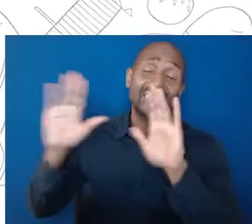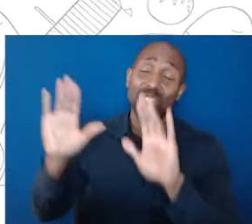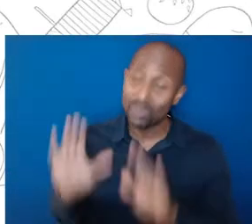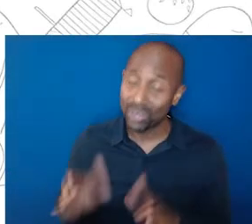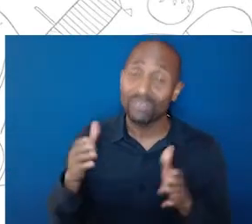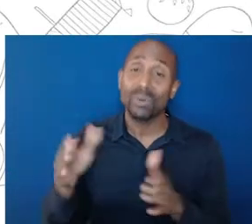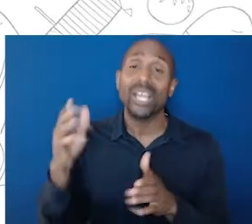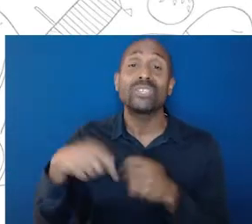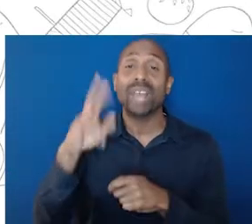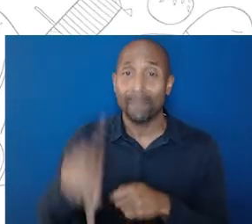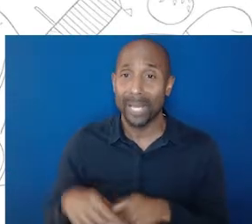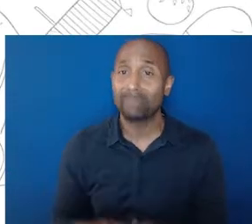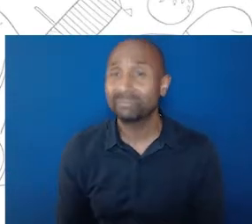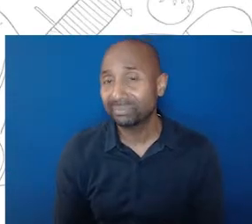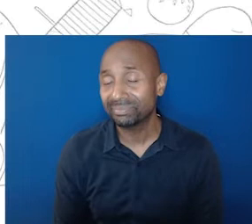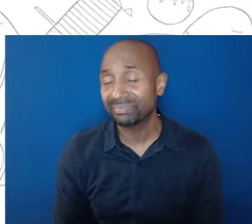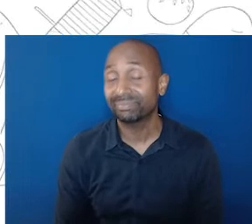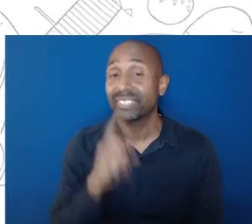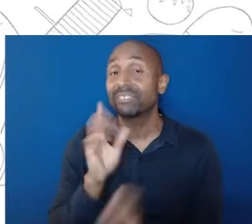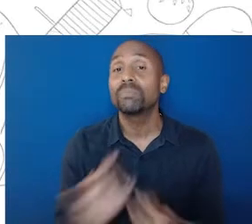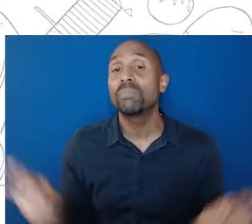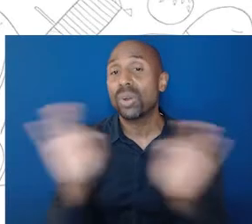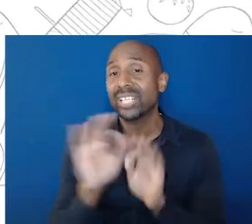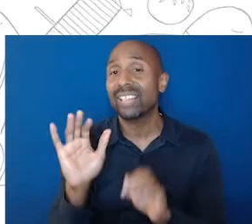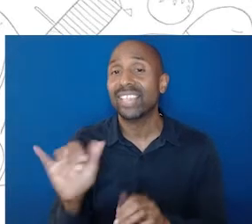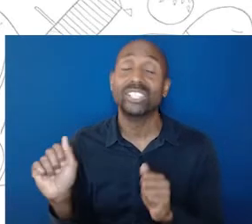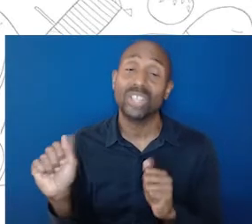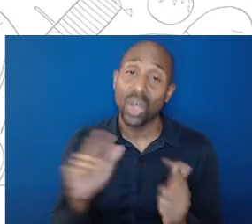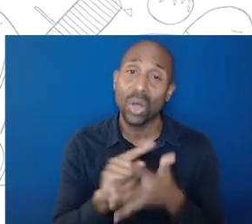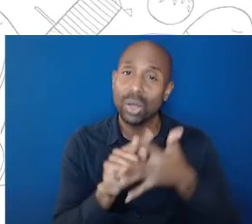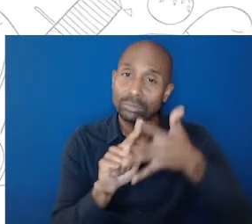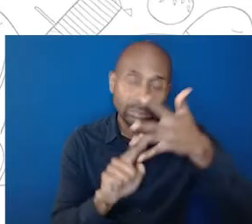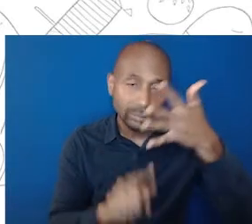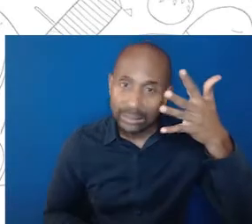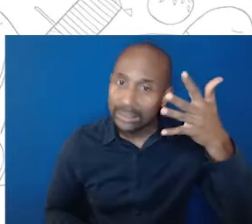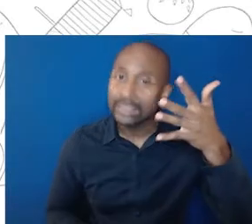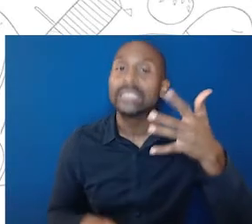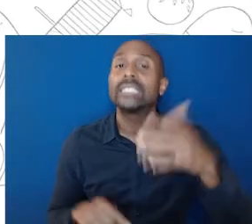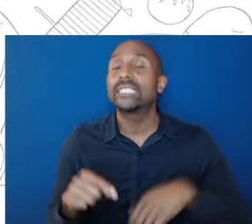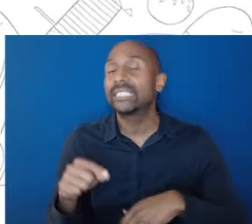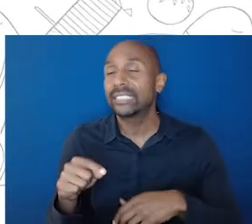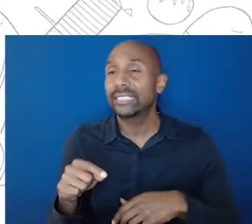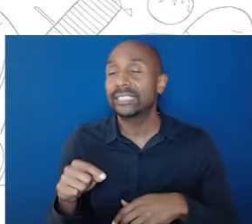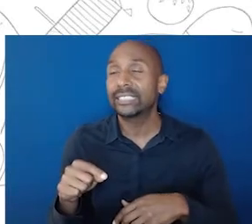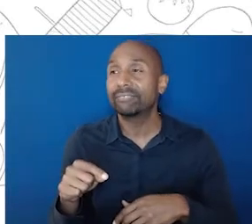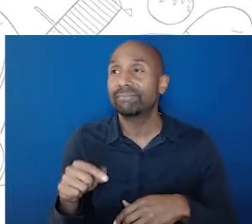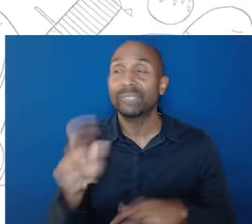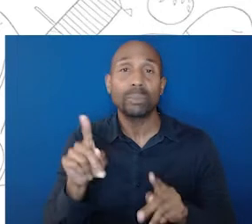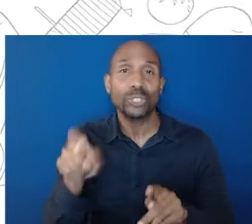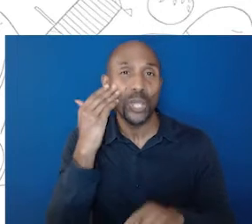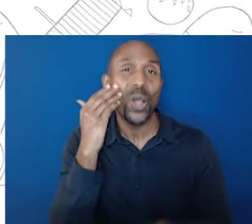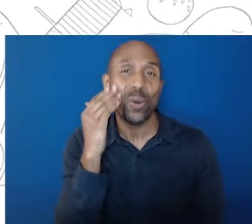wonderful way to wrap up. And it's important that all of these things, that people know